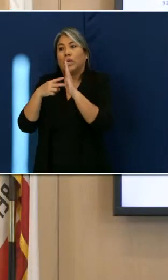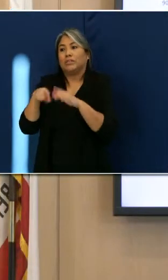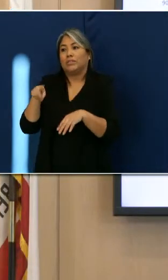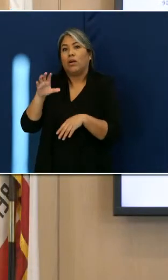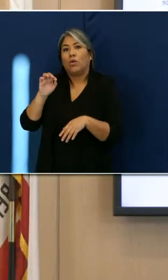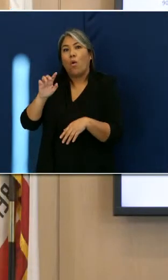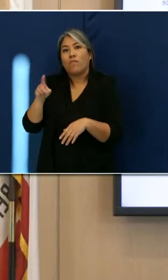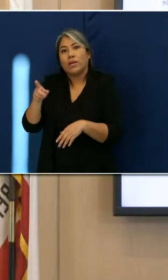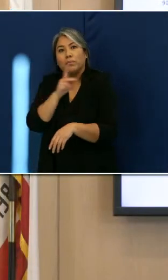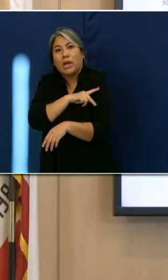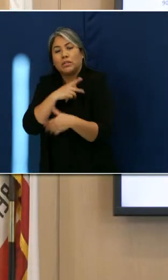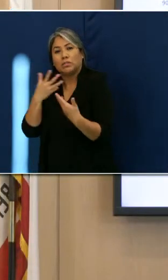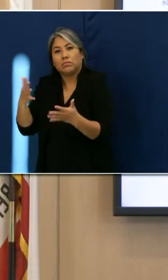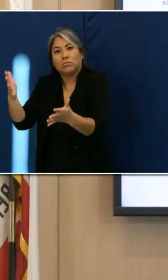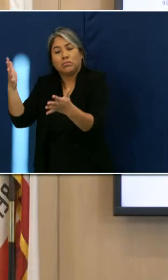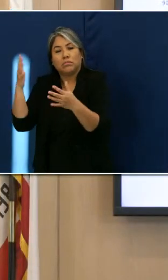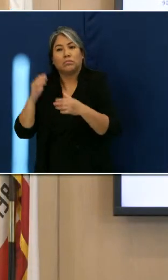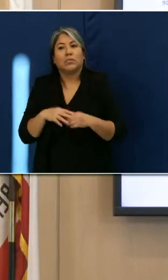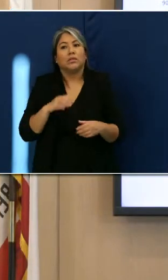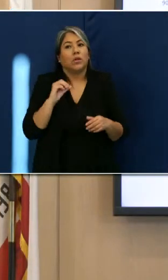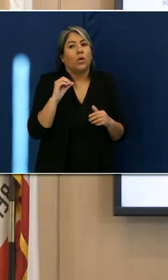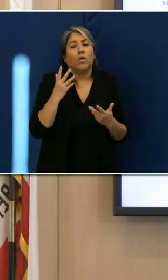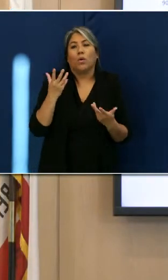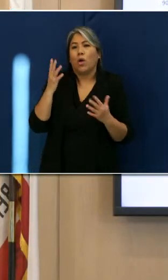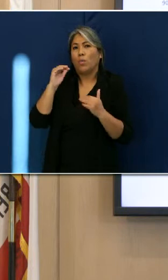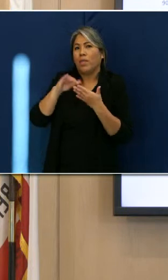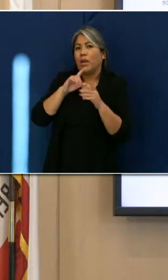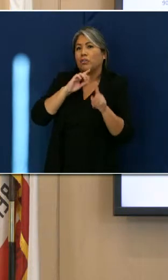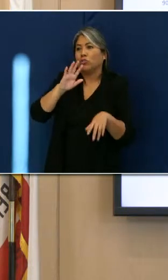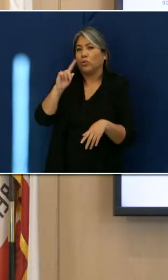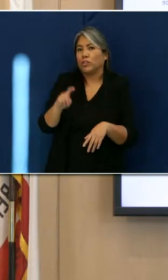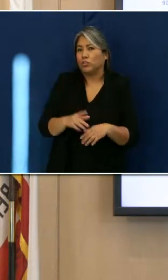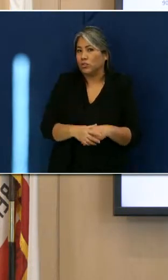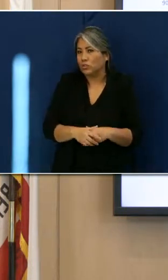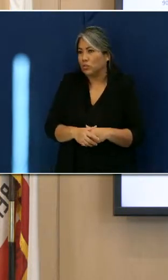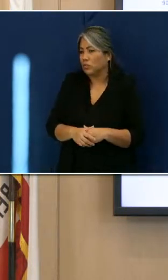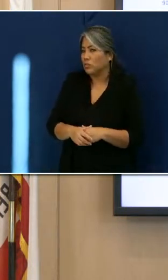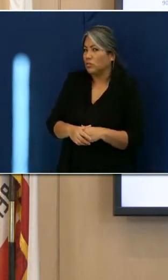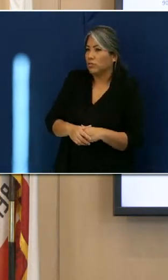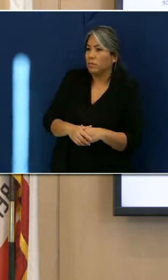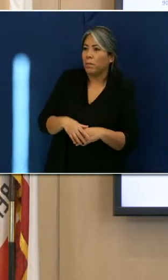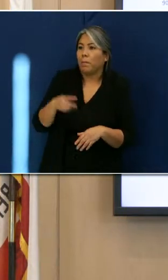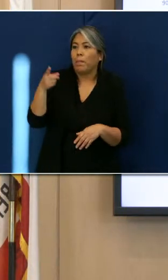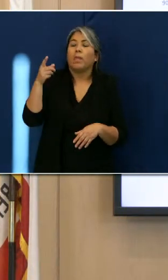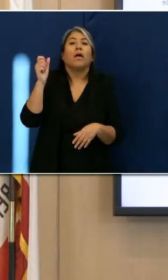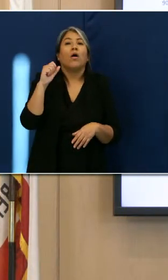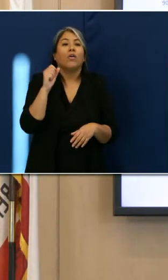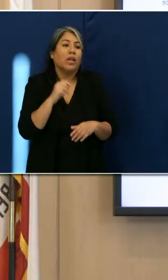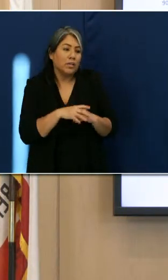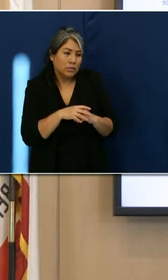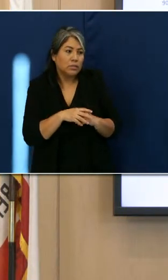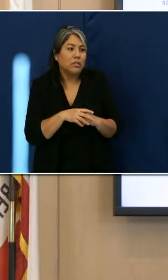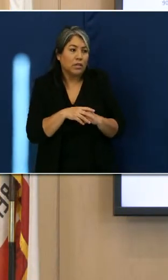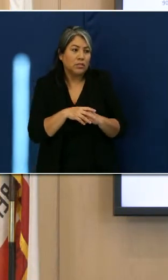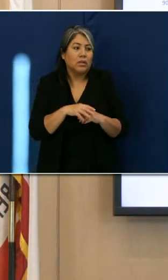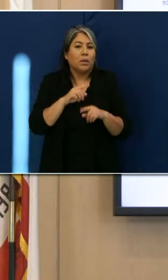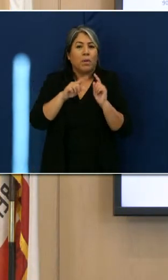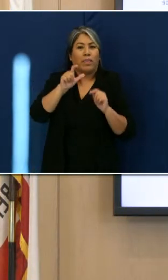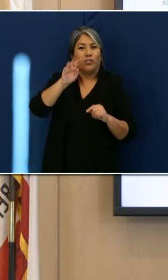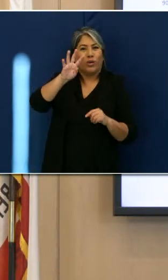see the trend line that is going up there. So I hope that handles your question. Yeah, sorry, just follow up. You said staff had said at